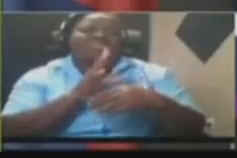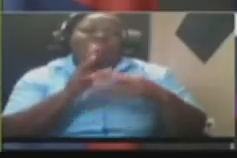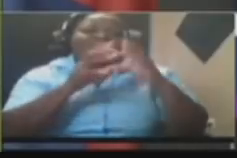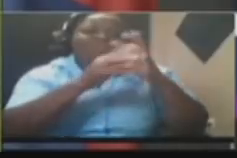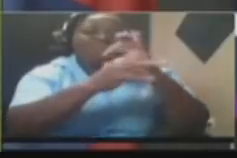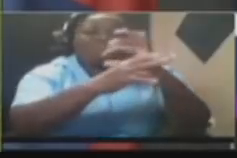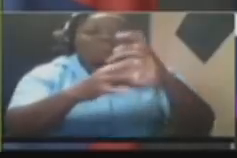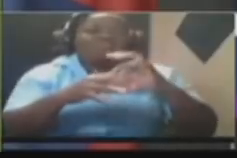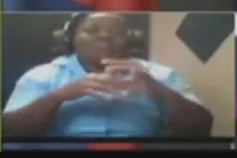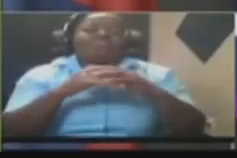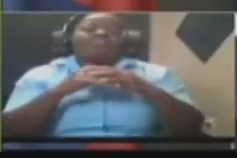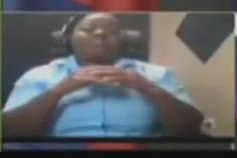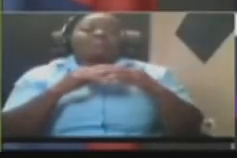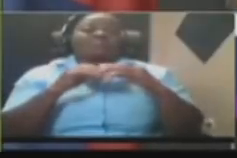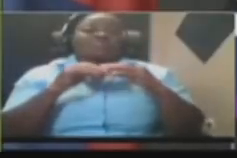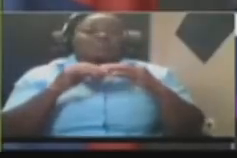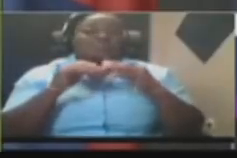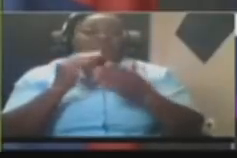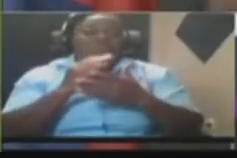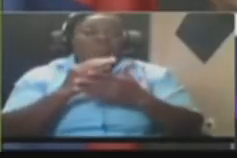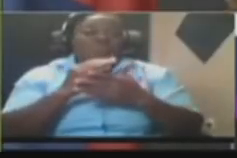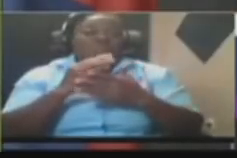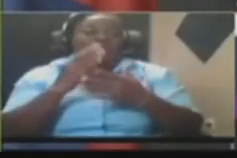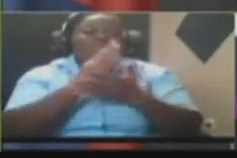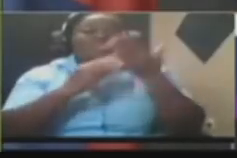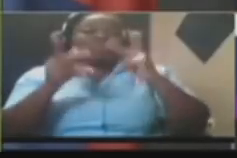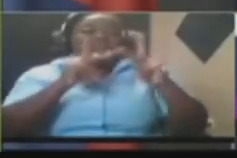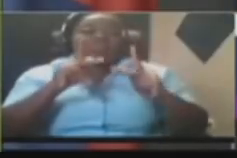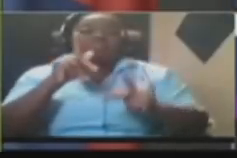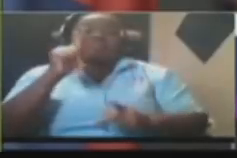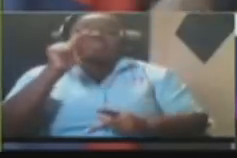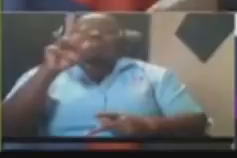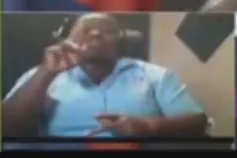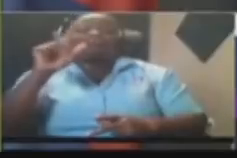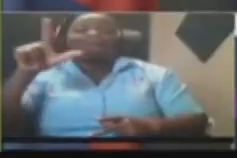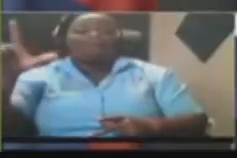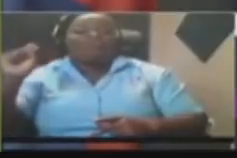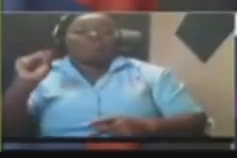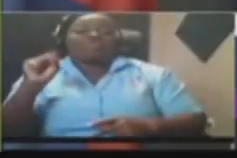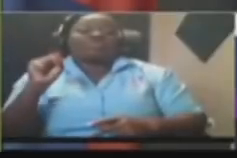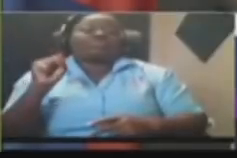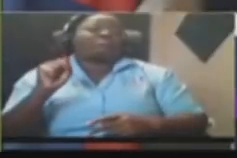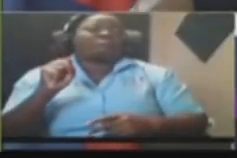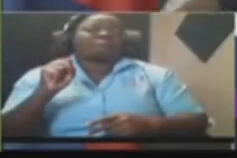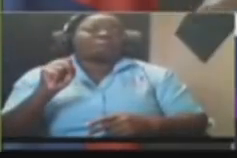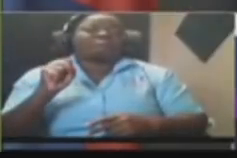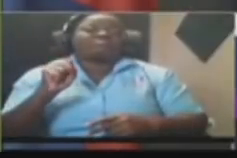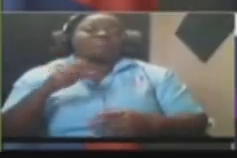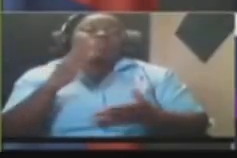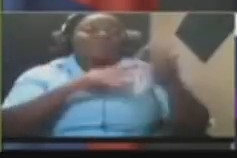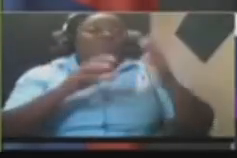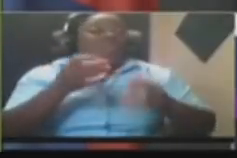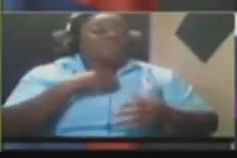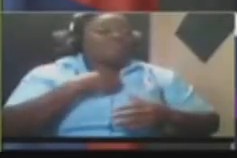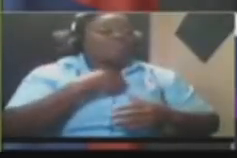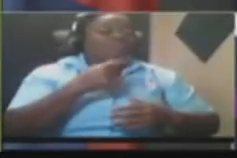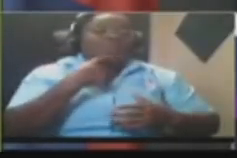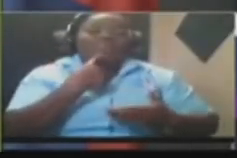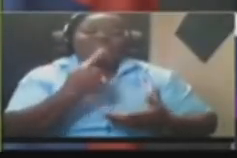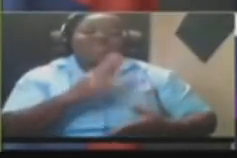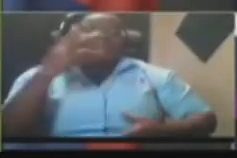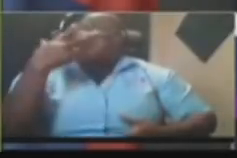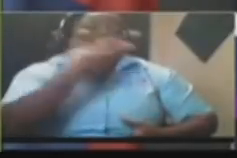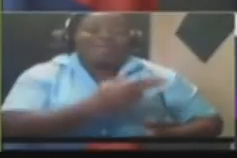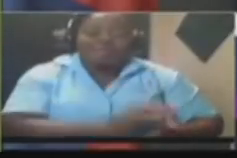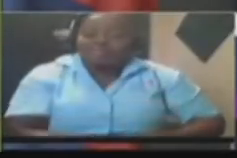Security, the only comment they could make is lie. Lie. Lie. So in other words,